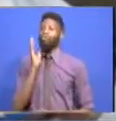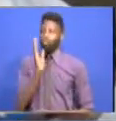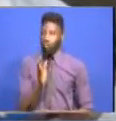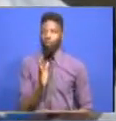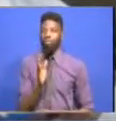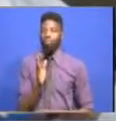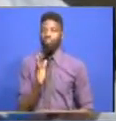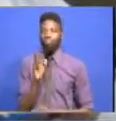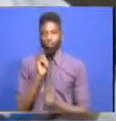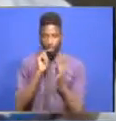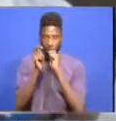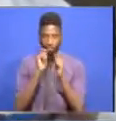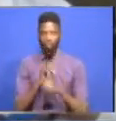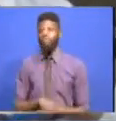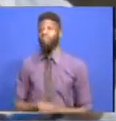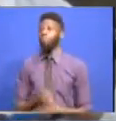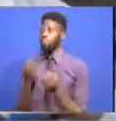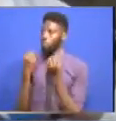are on acting capacity.